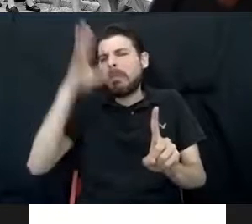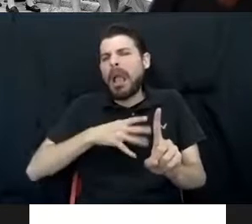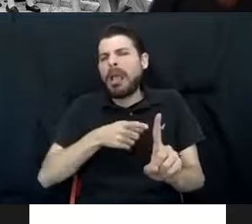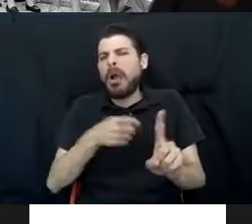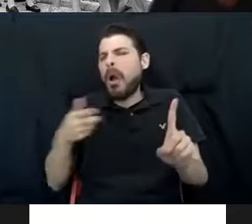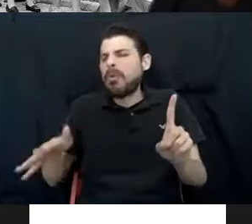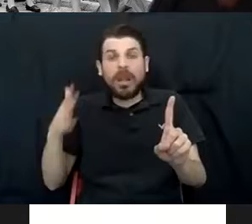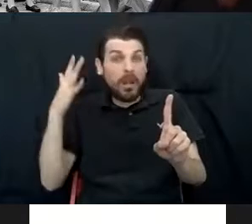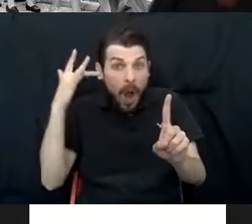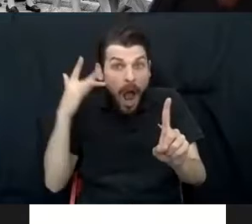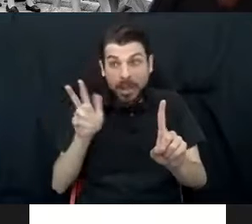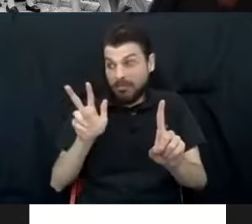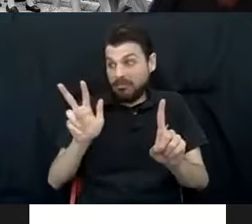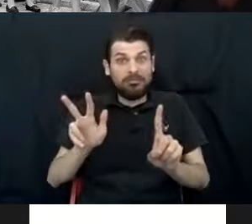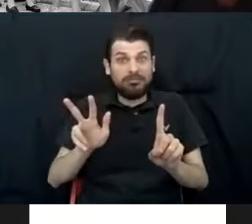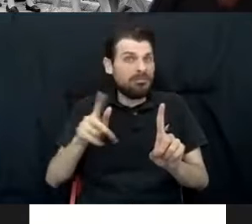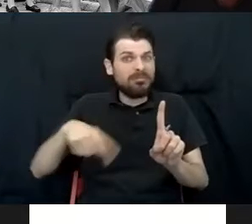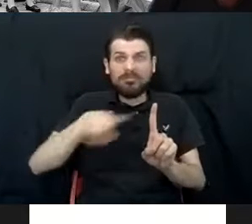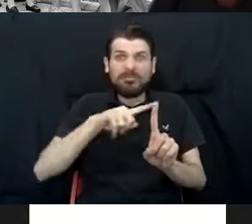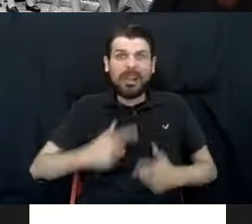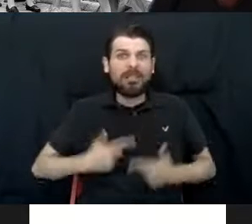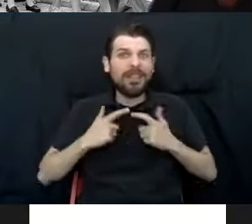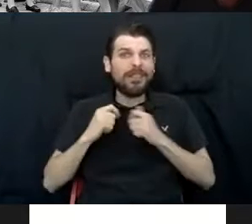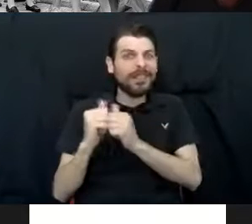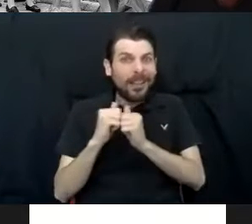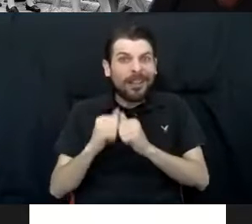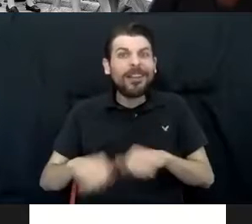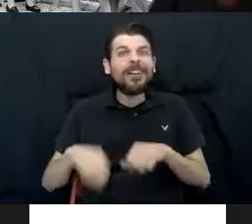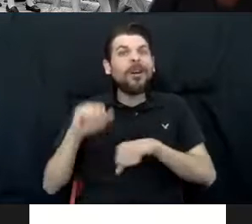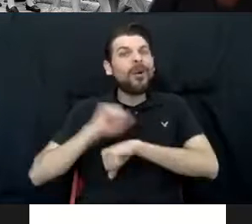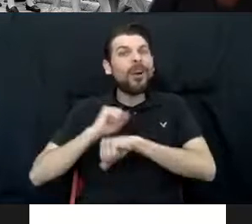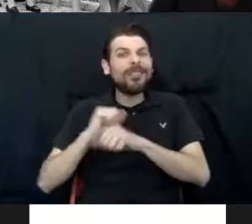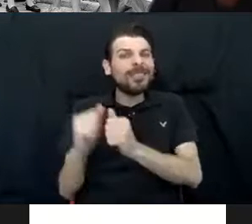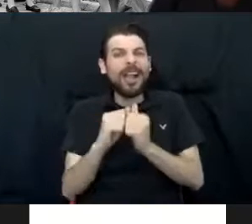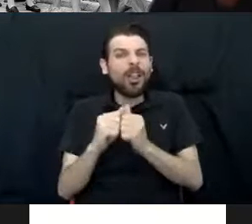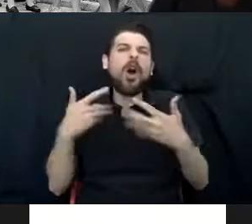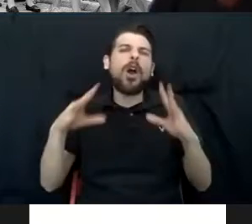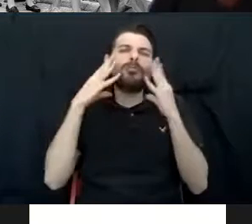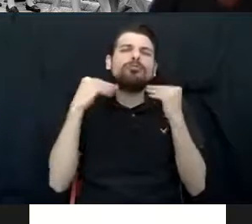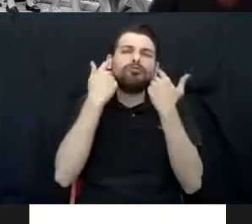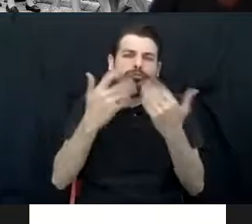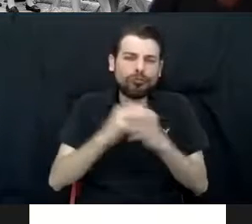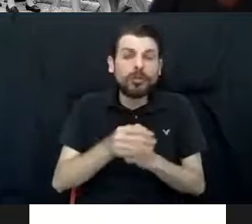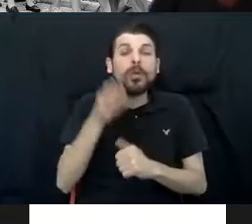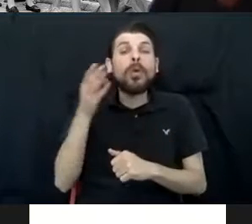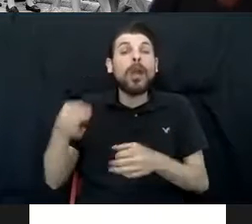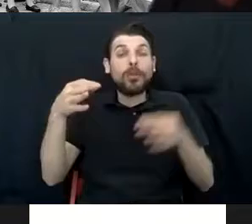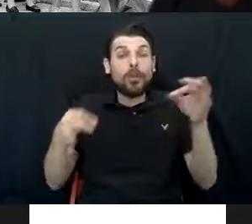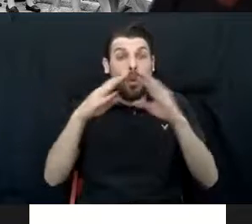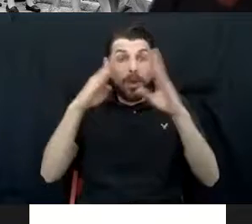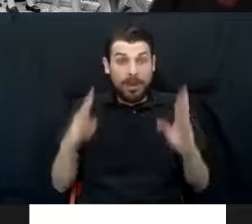him and worked for him. At the courthouse in Indianola, McLaurin stayed by the